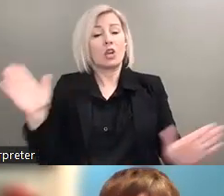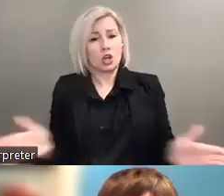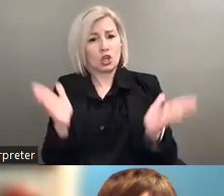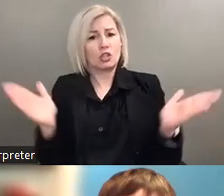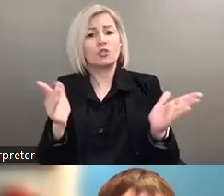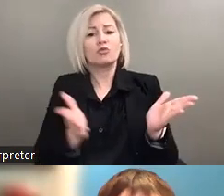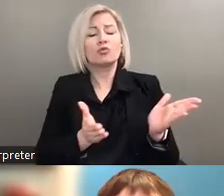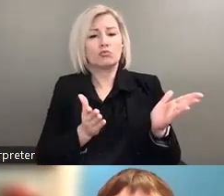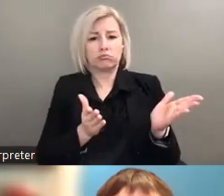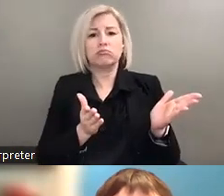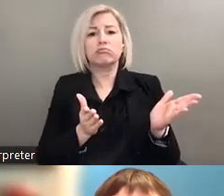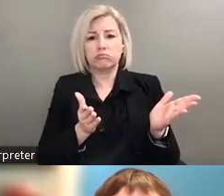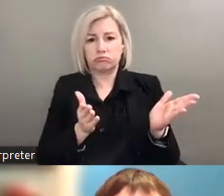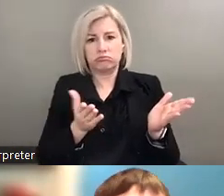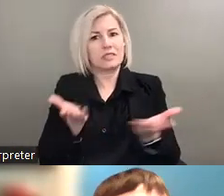submit early as possible.